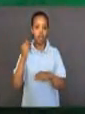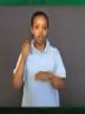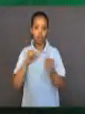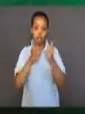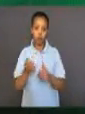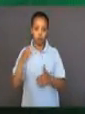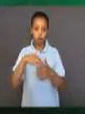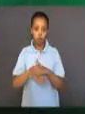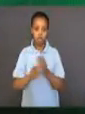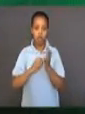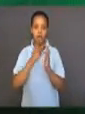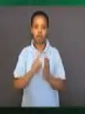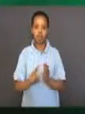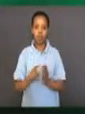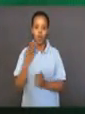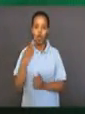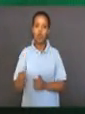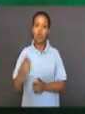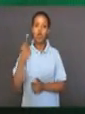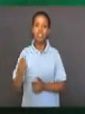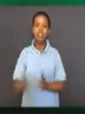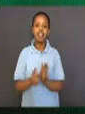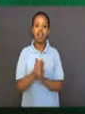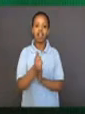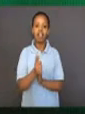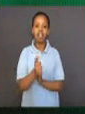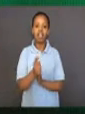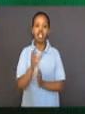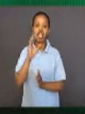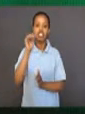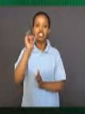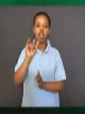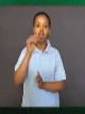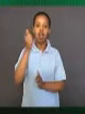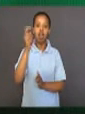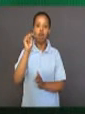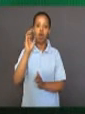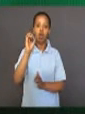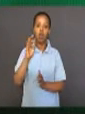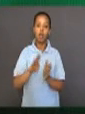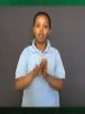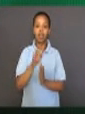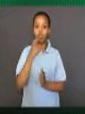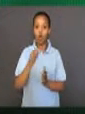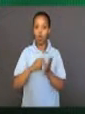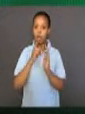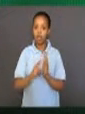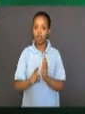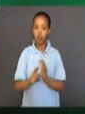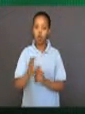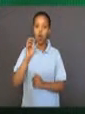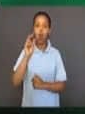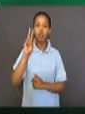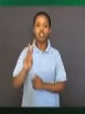Blue-green algae, also called cyanobacteria, produced the oxygen that allowed